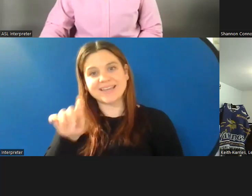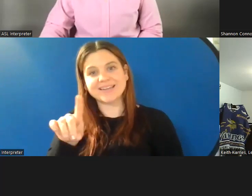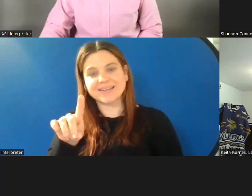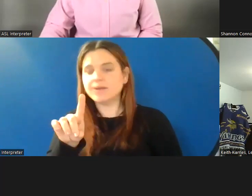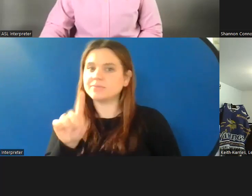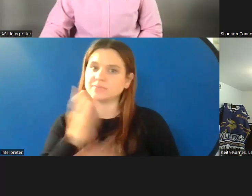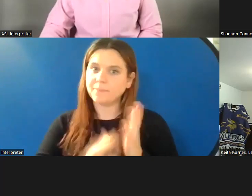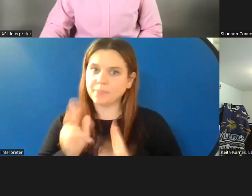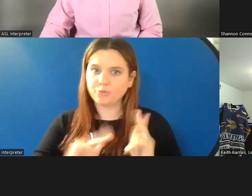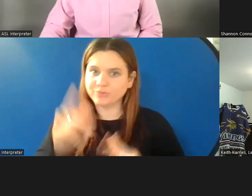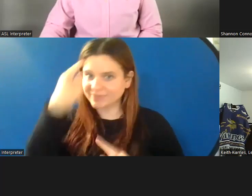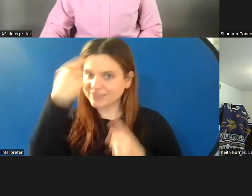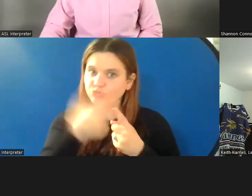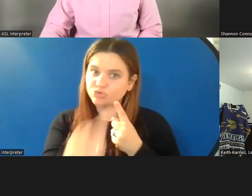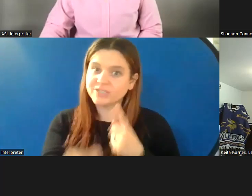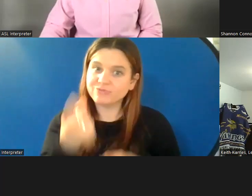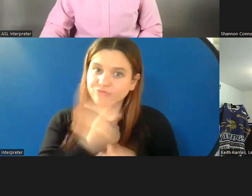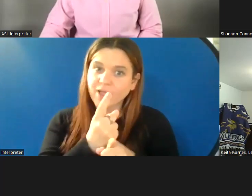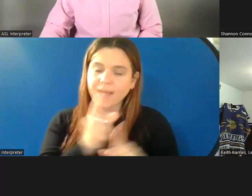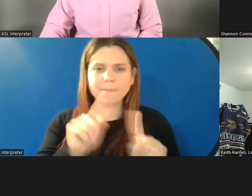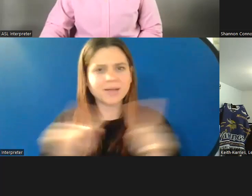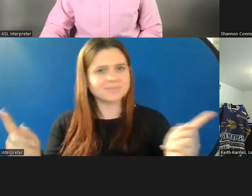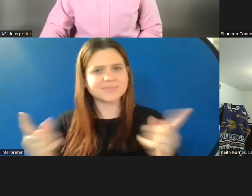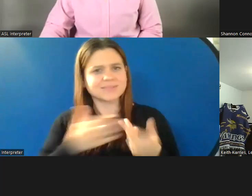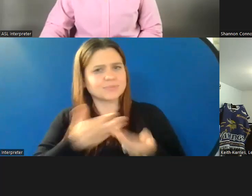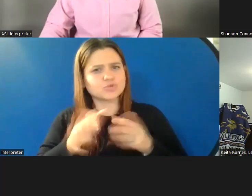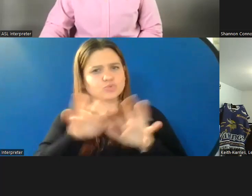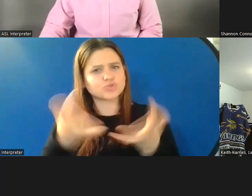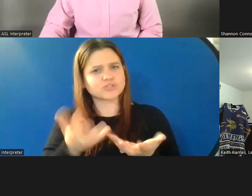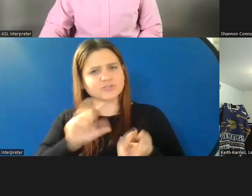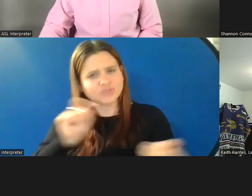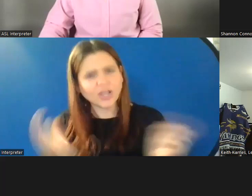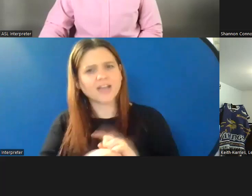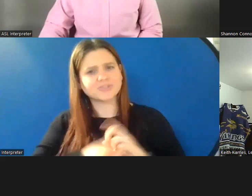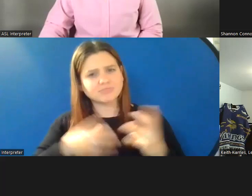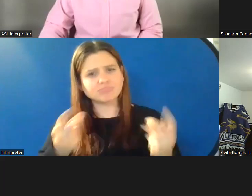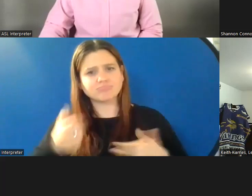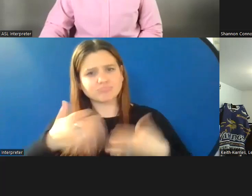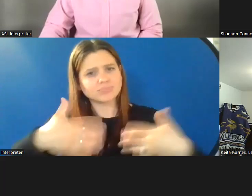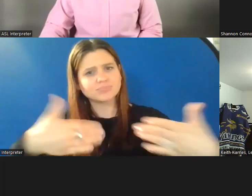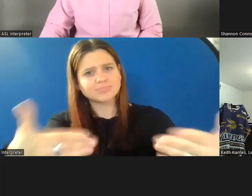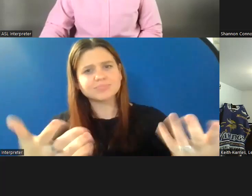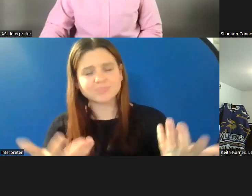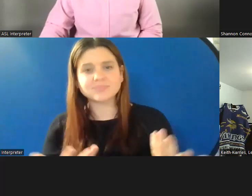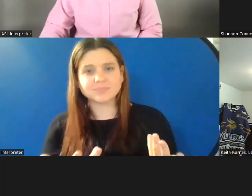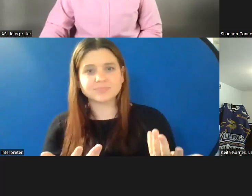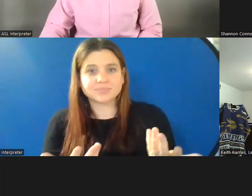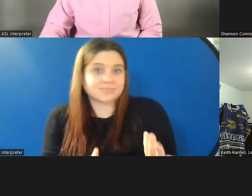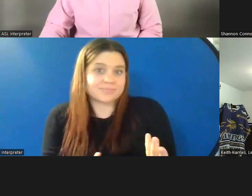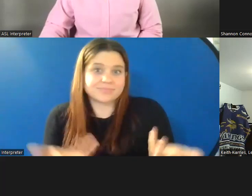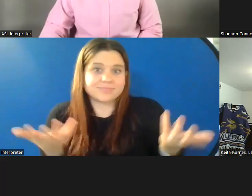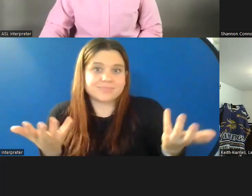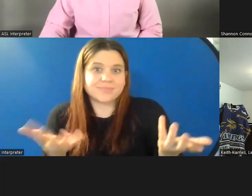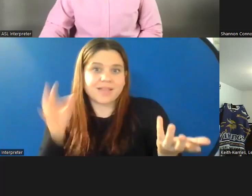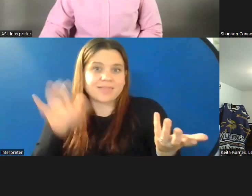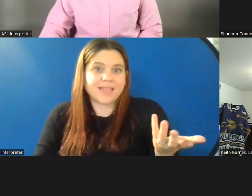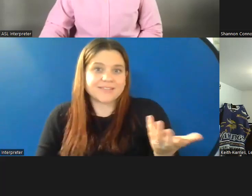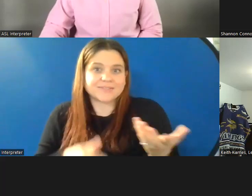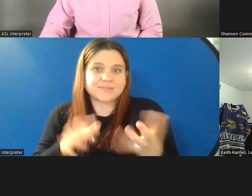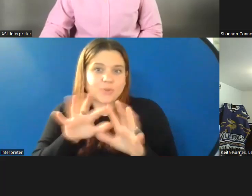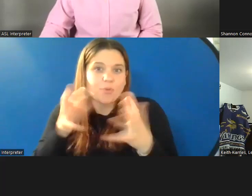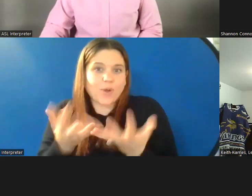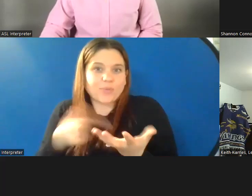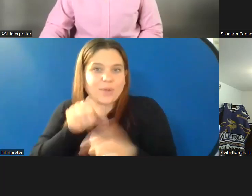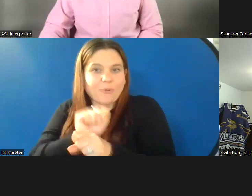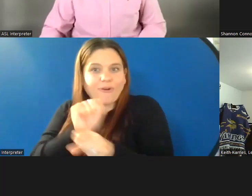the world is changing quickly. I mean, that's, you know, that's that's the arena you work in, Stephen. You